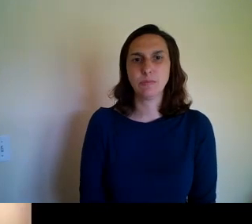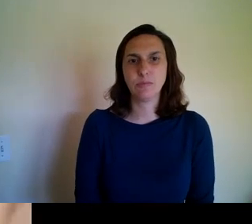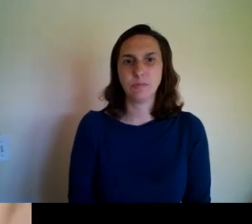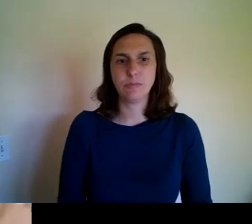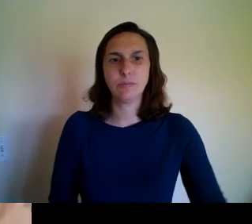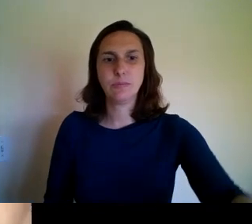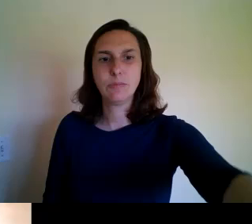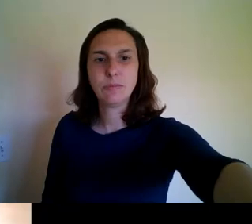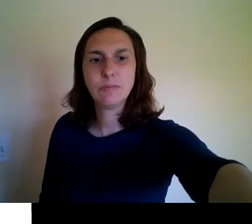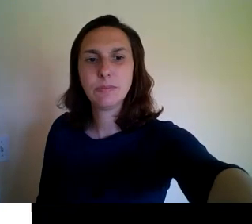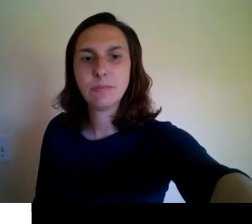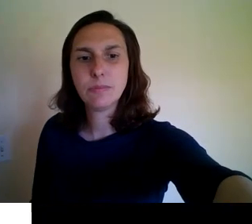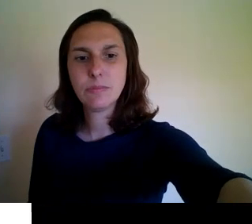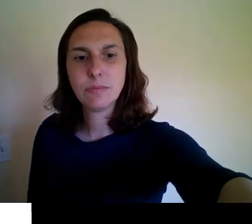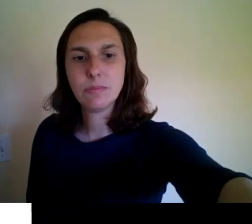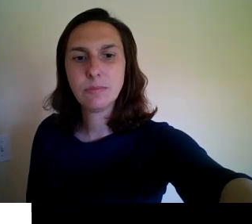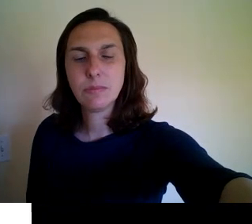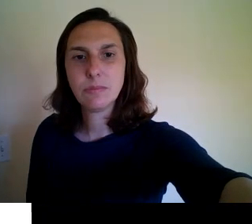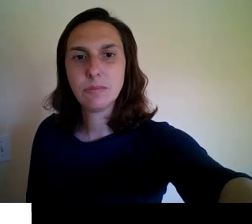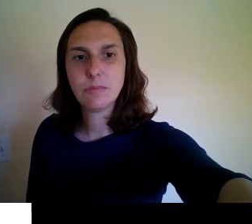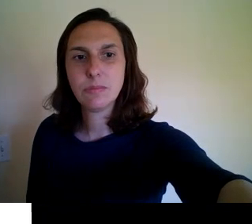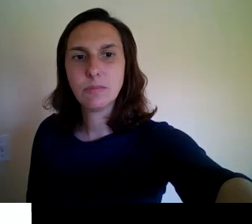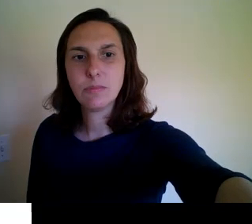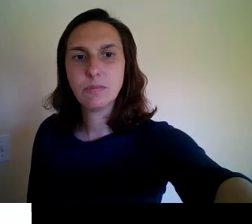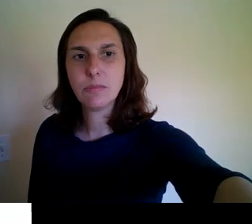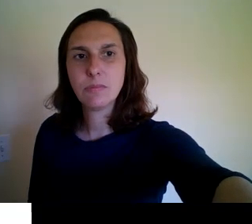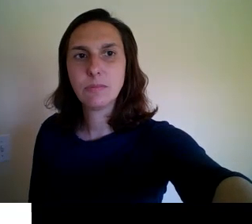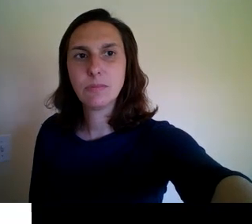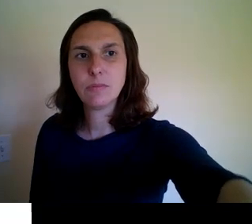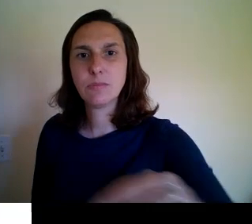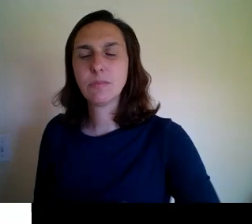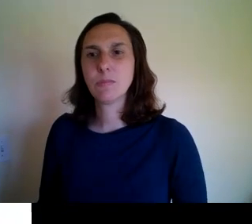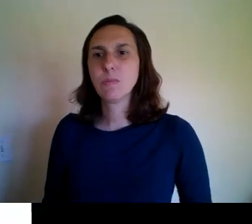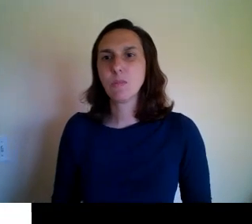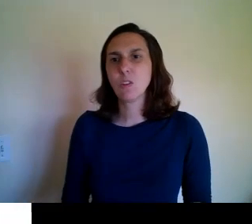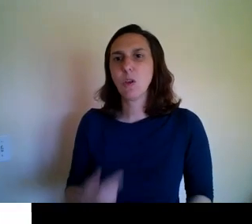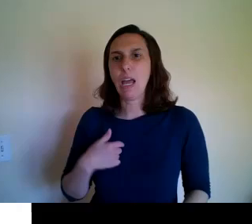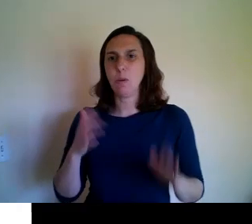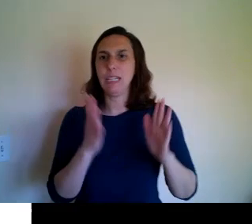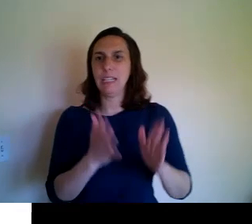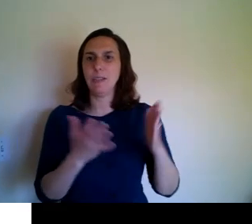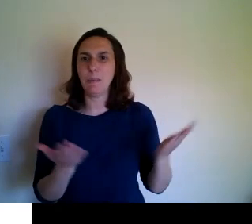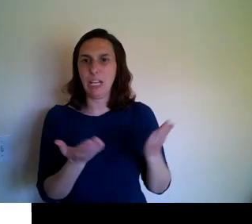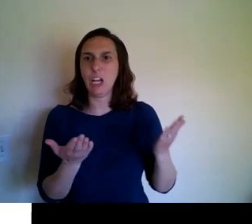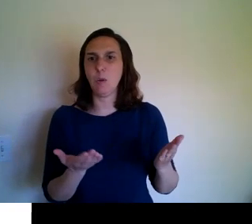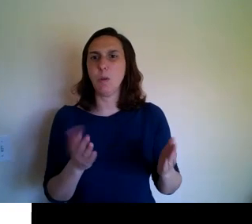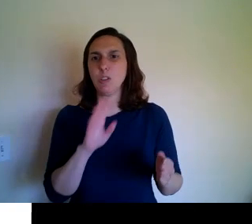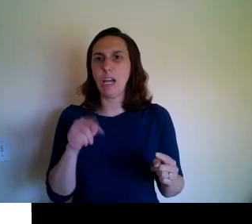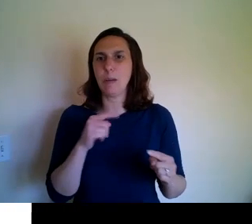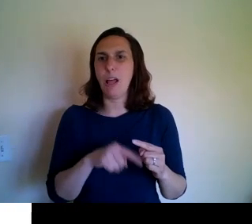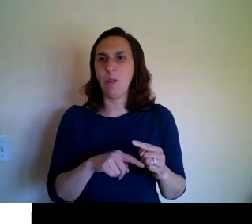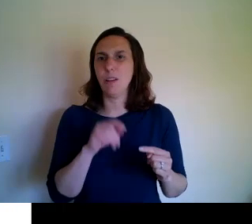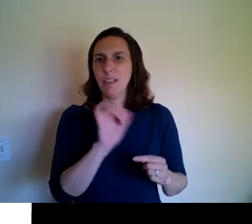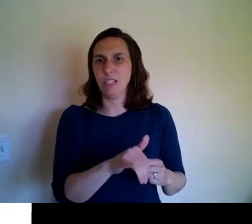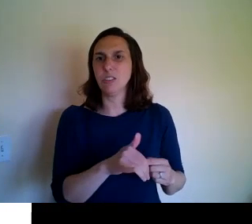have to, yeah, there we go. But I have these up here. I'll come back to them periodically, because these are the rules that